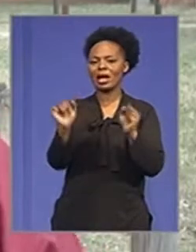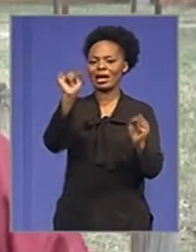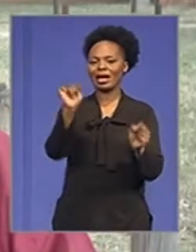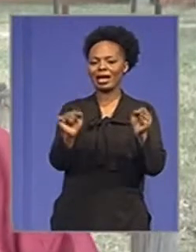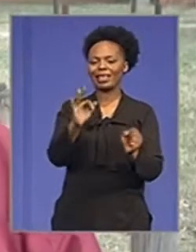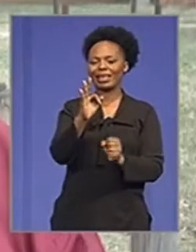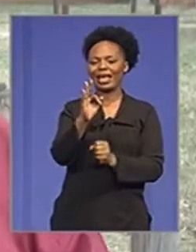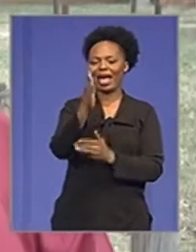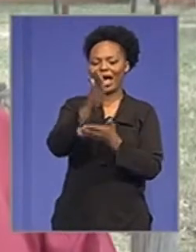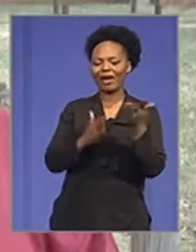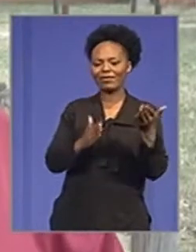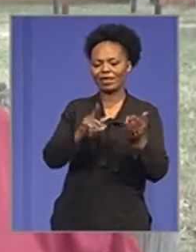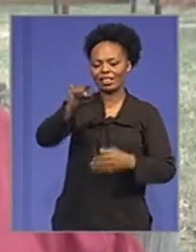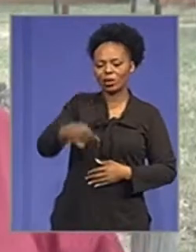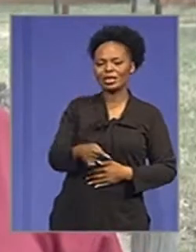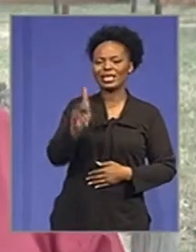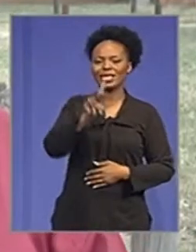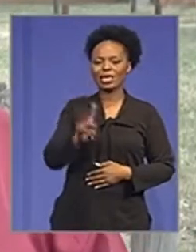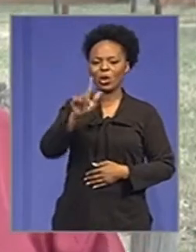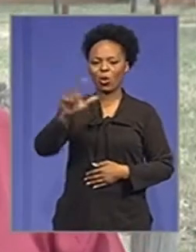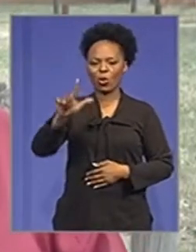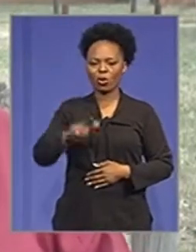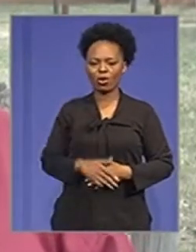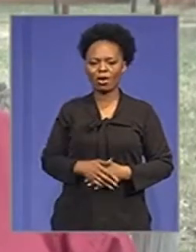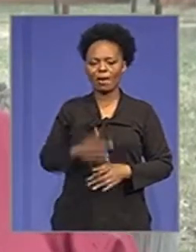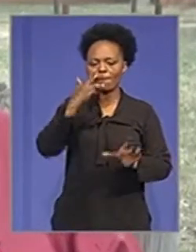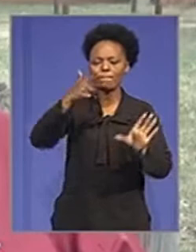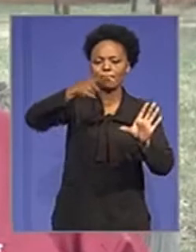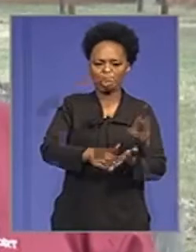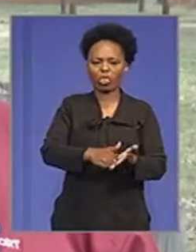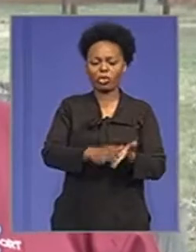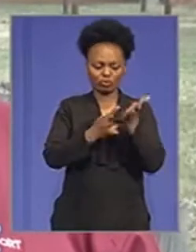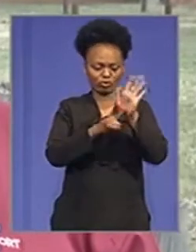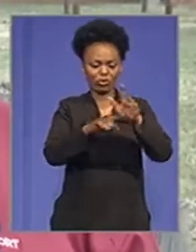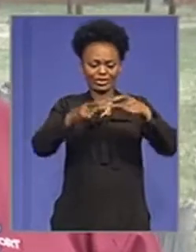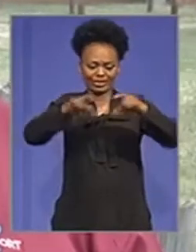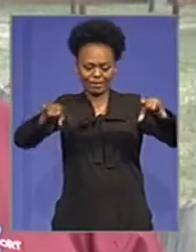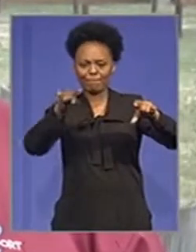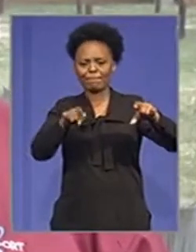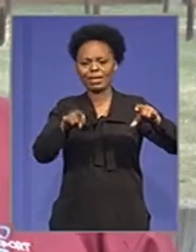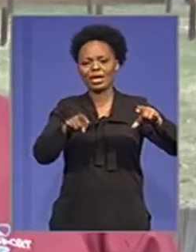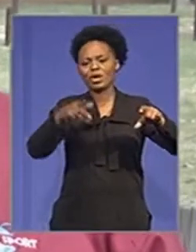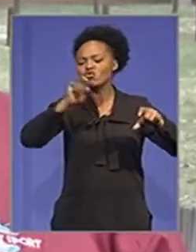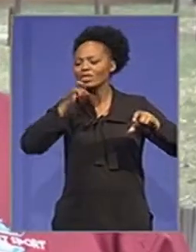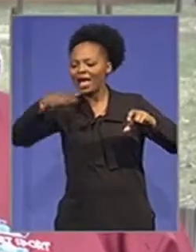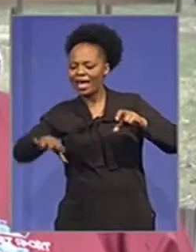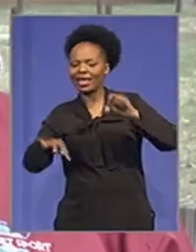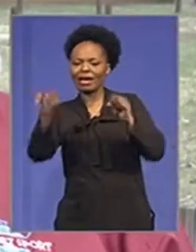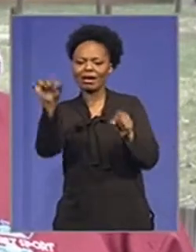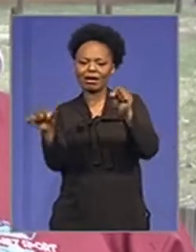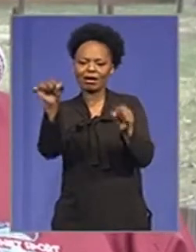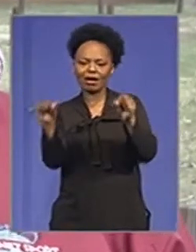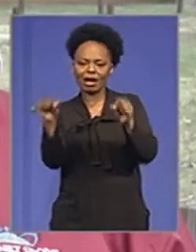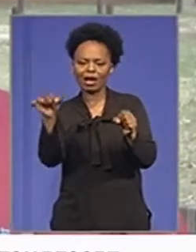kilos. I'm filling in petrol in my car. I can even have a show and slip to you that I use my other car